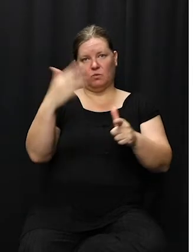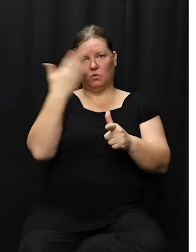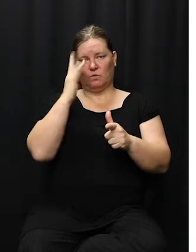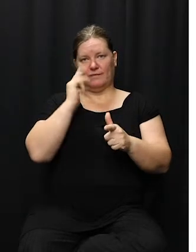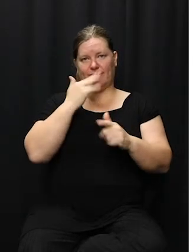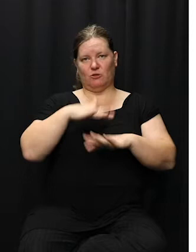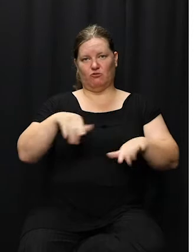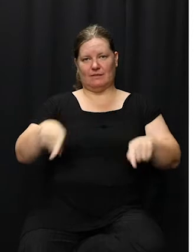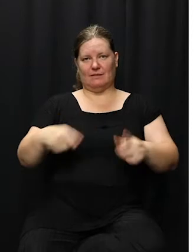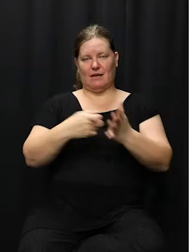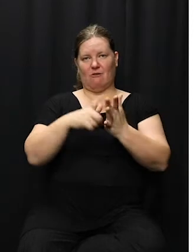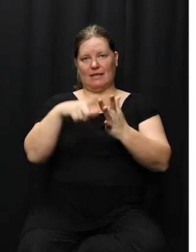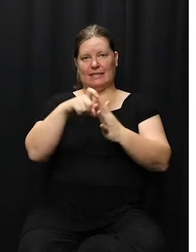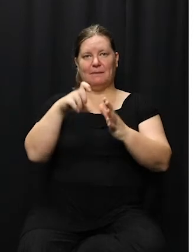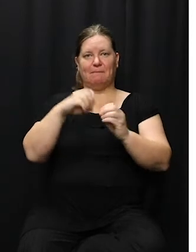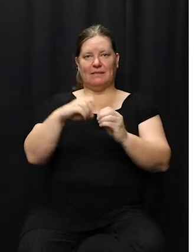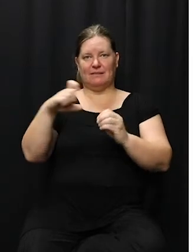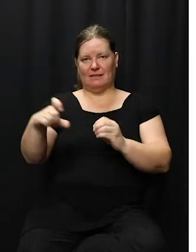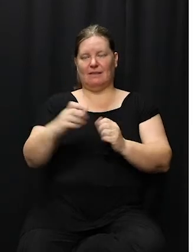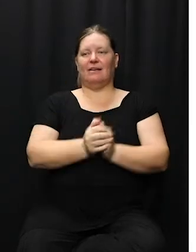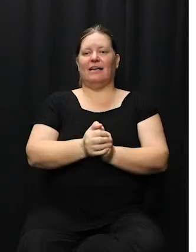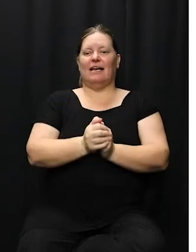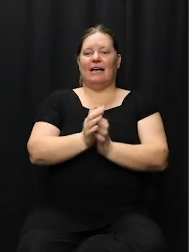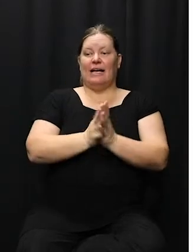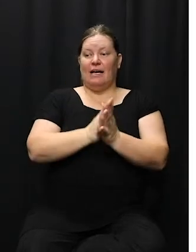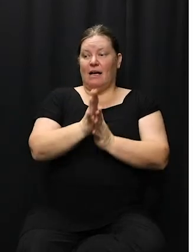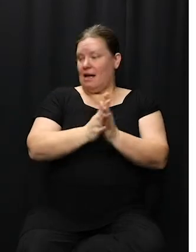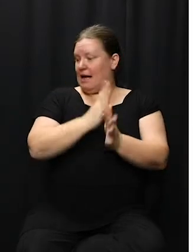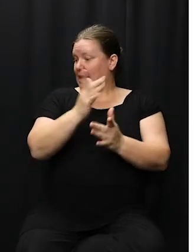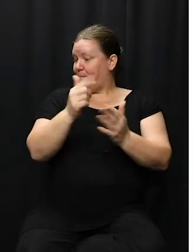School for Deaf Children, here at RIDBC.